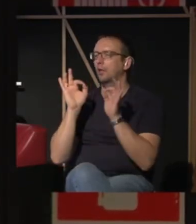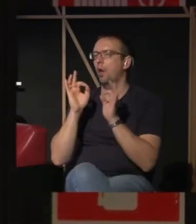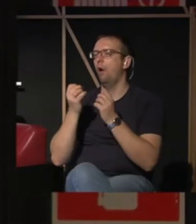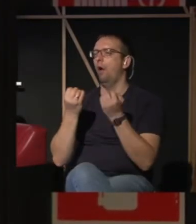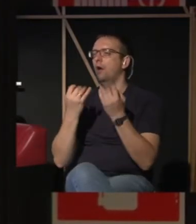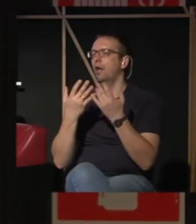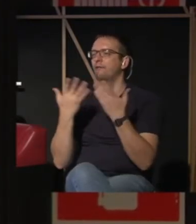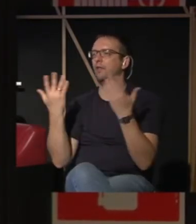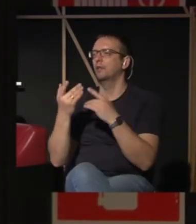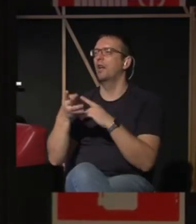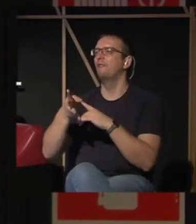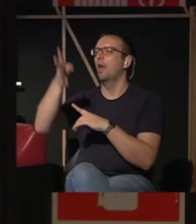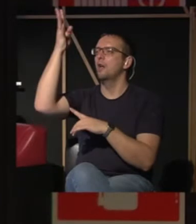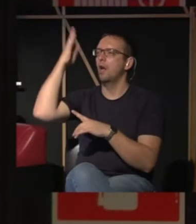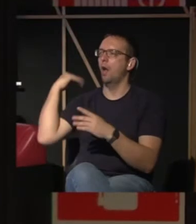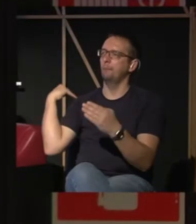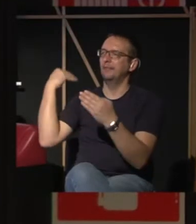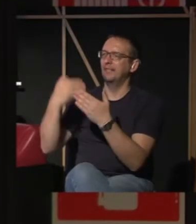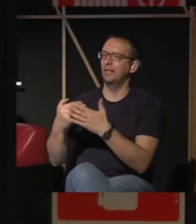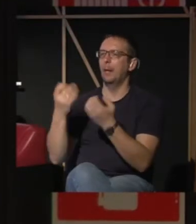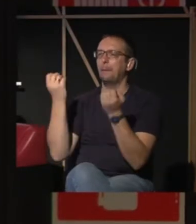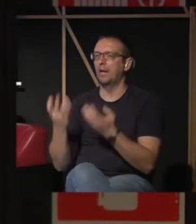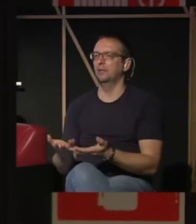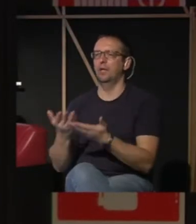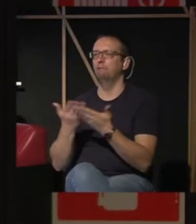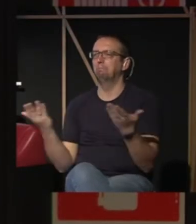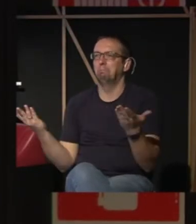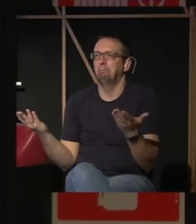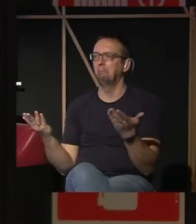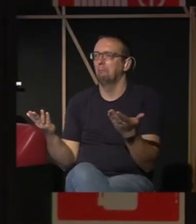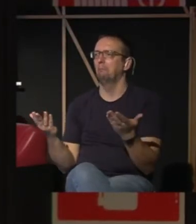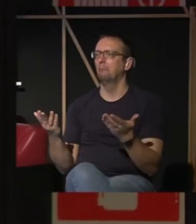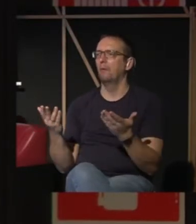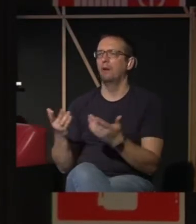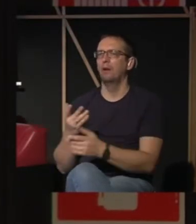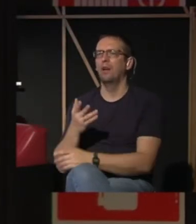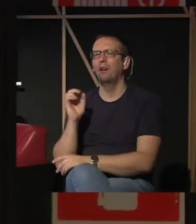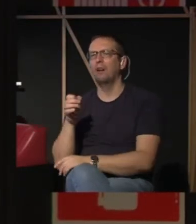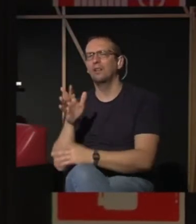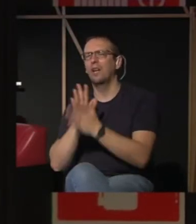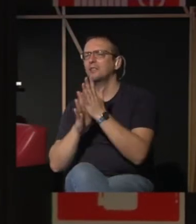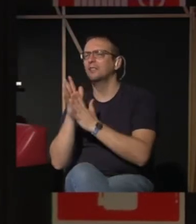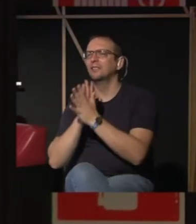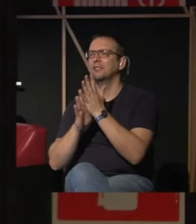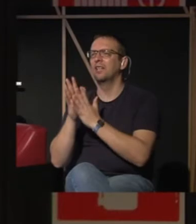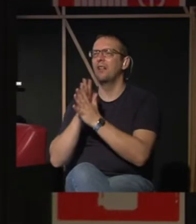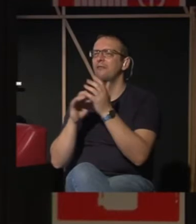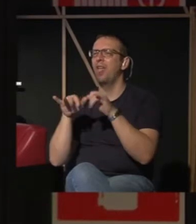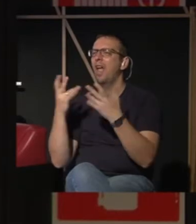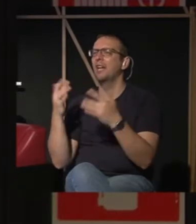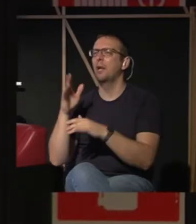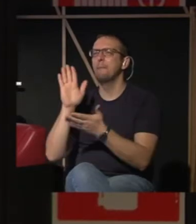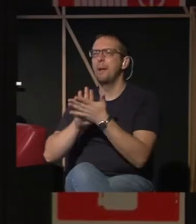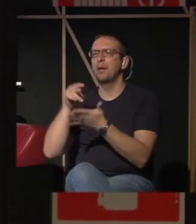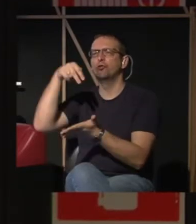you. Are you standing? There you are. You could stay standing. You could stay standing. Next to her, you have Delphine, and here we're